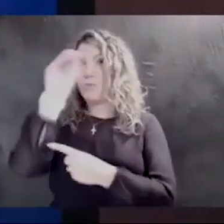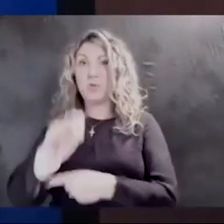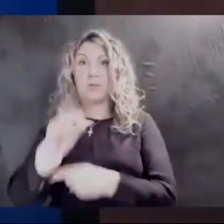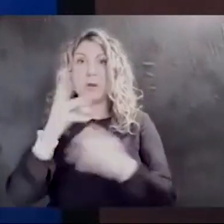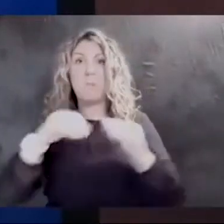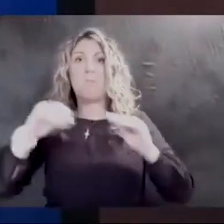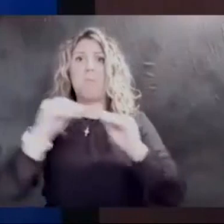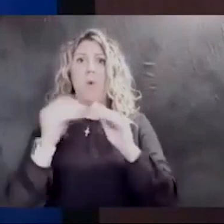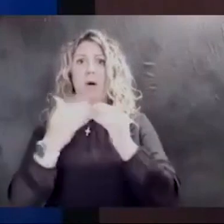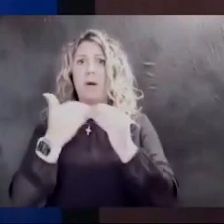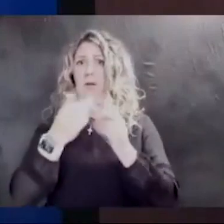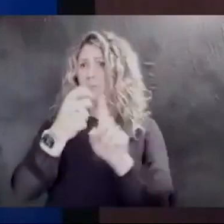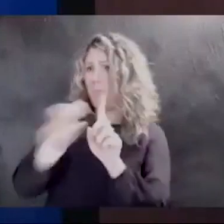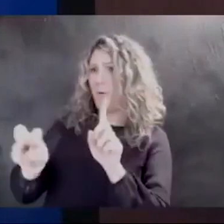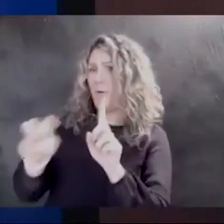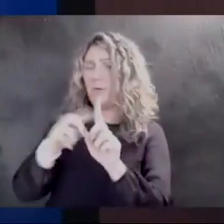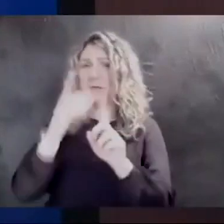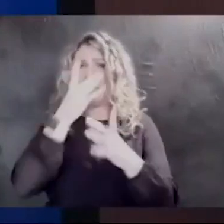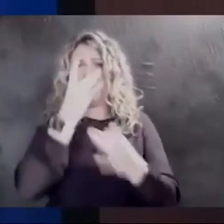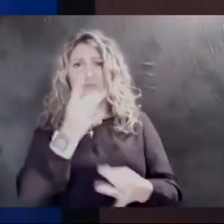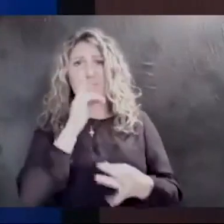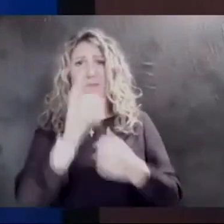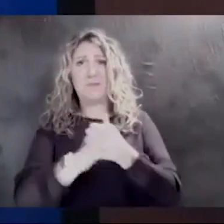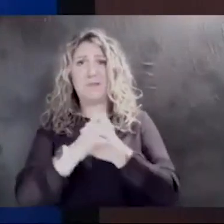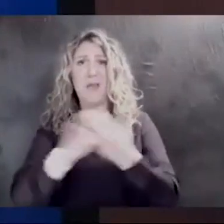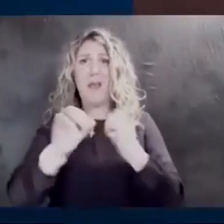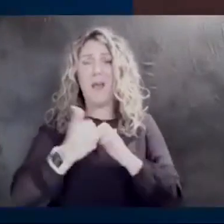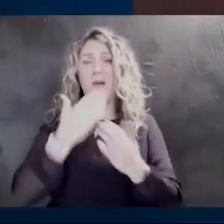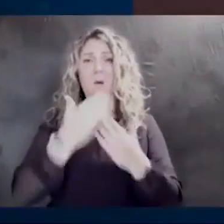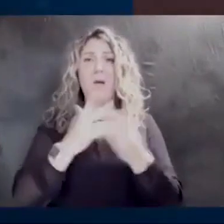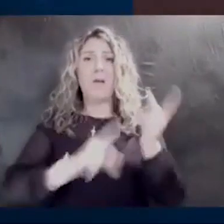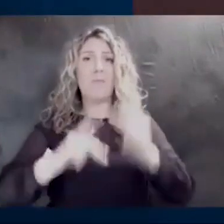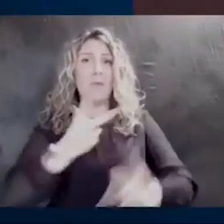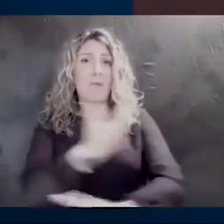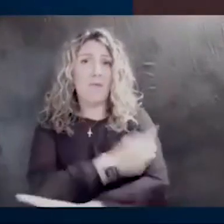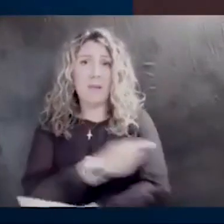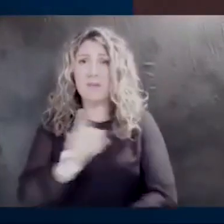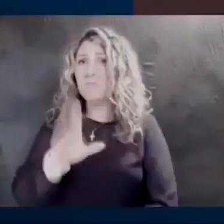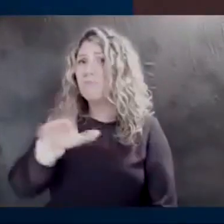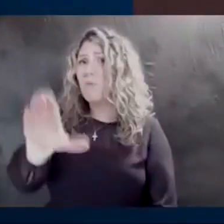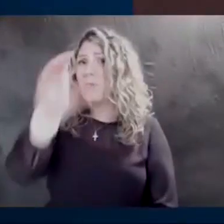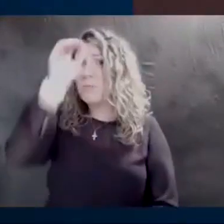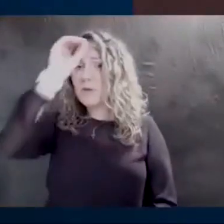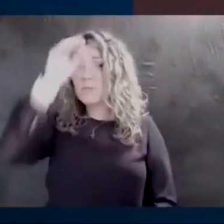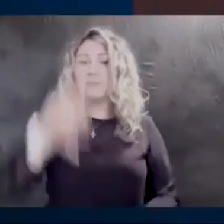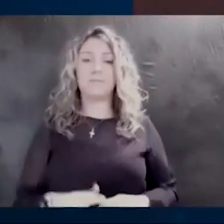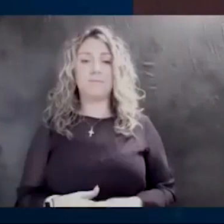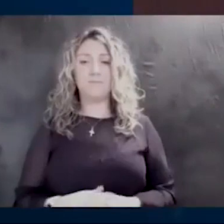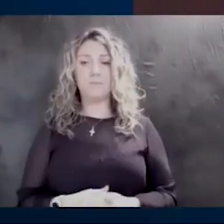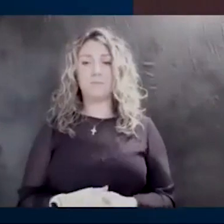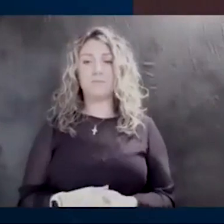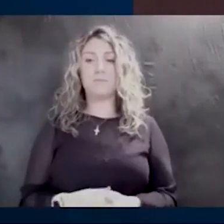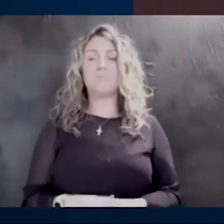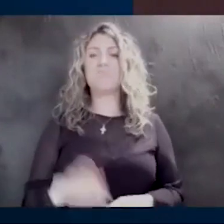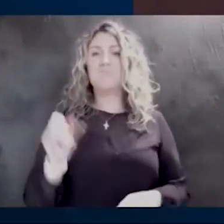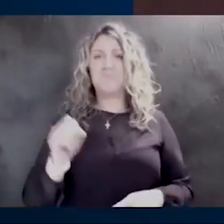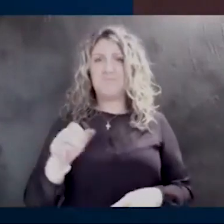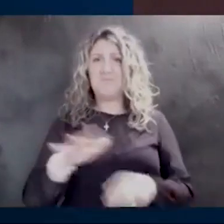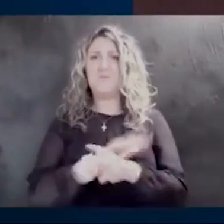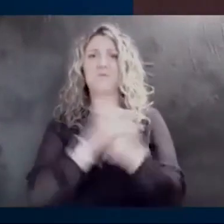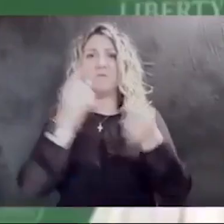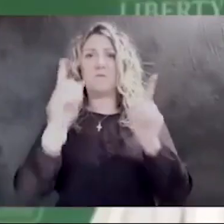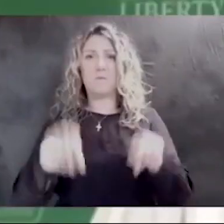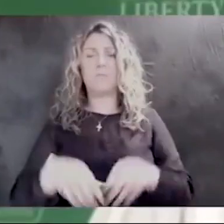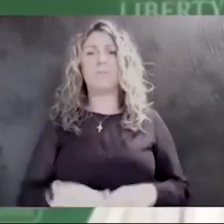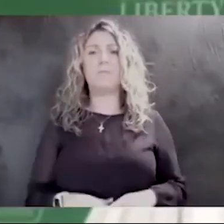danger zone. I think the question is all going to come down to how well people are vaccinated. What do you think, Raghu? Oh, I totally agree. Its concern is